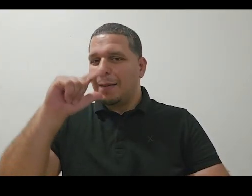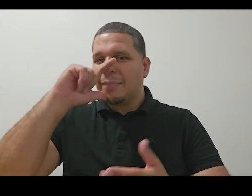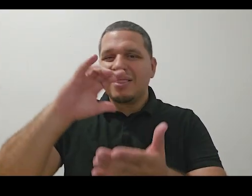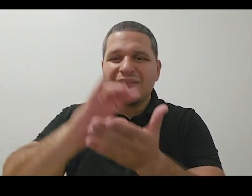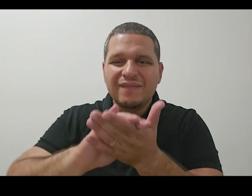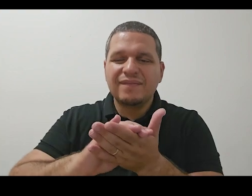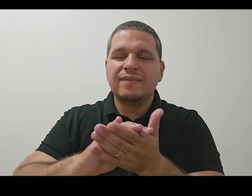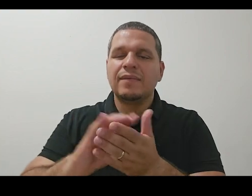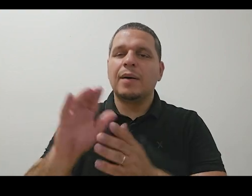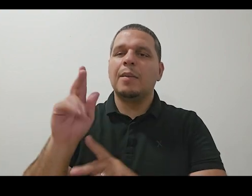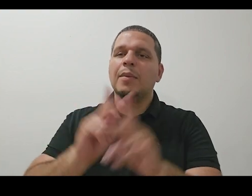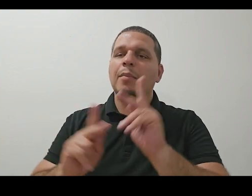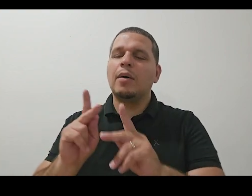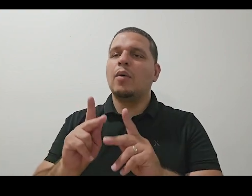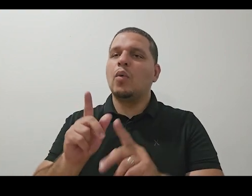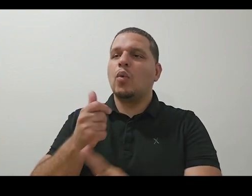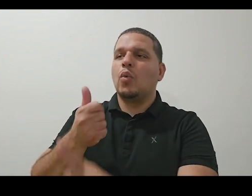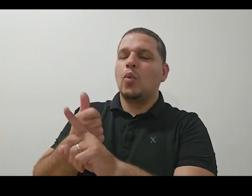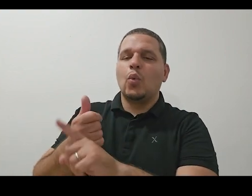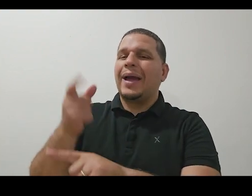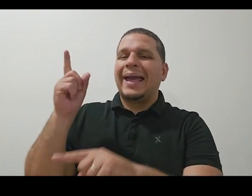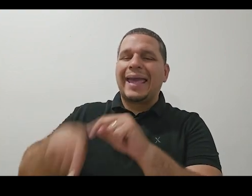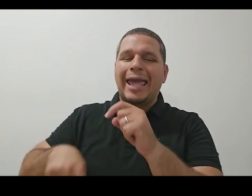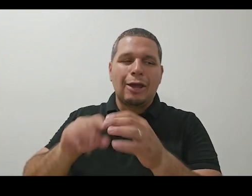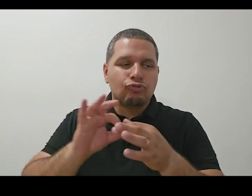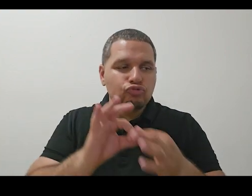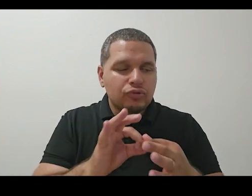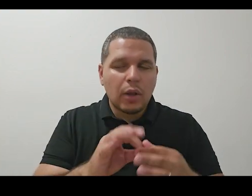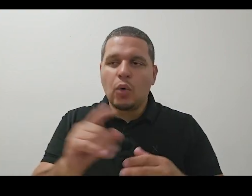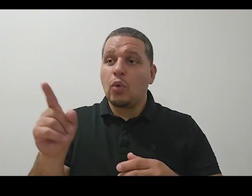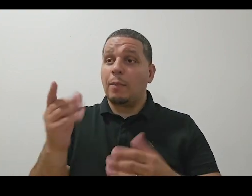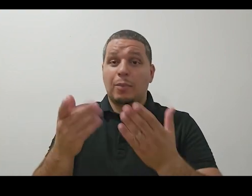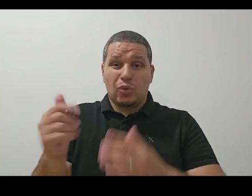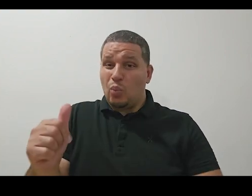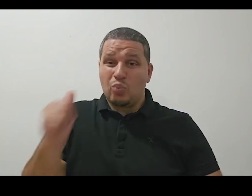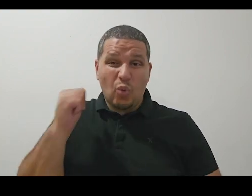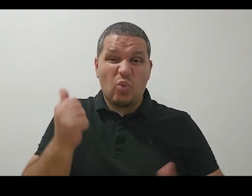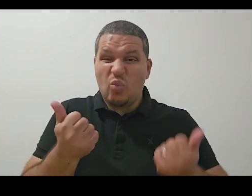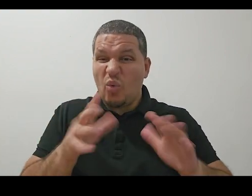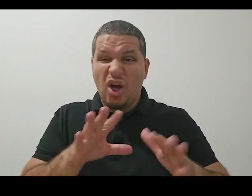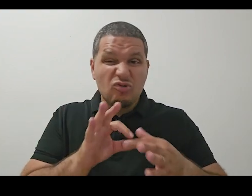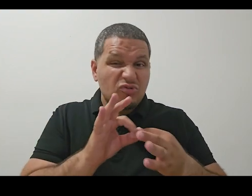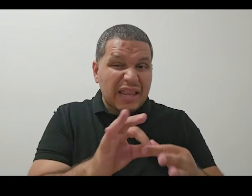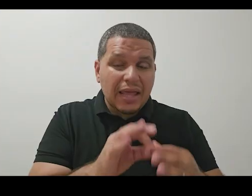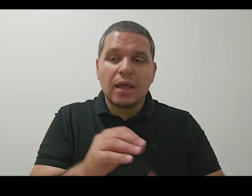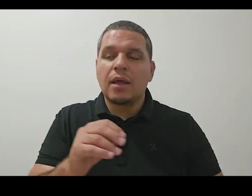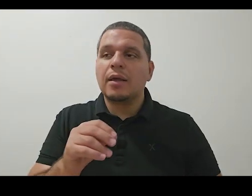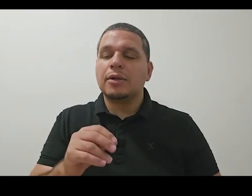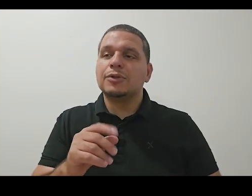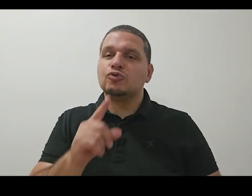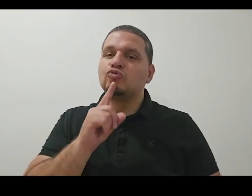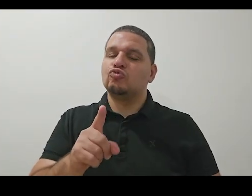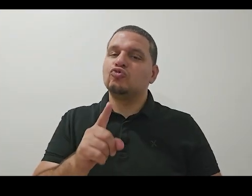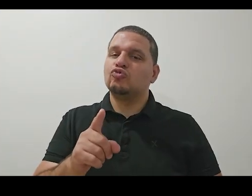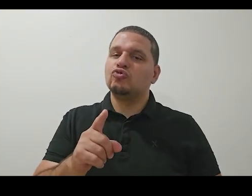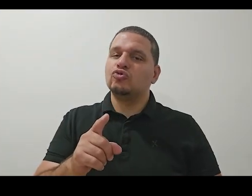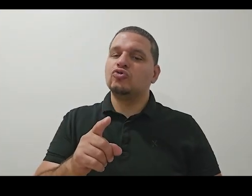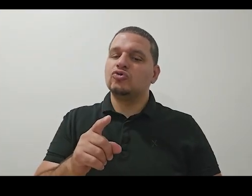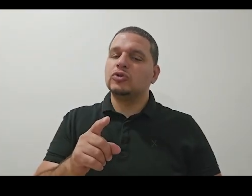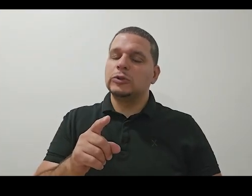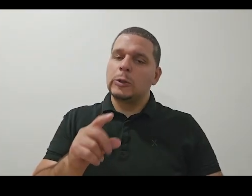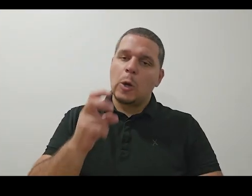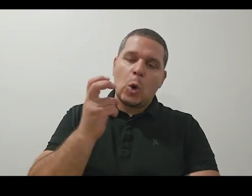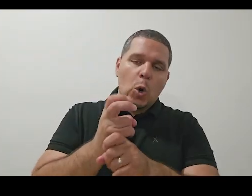disbelief of people who just cannot relate or don't want to relate or something like that is really is a